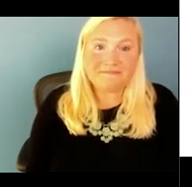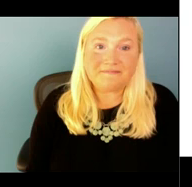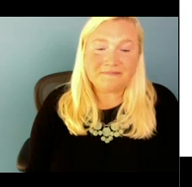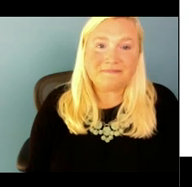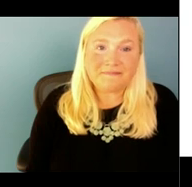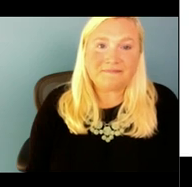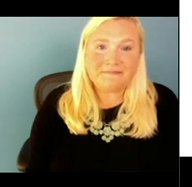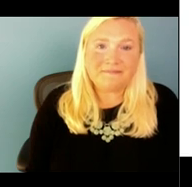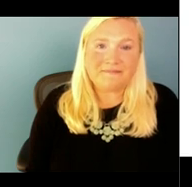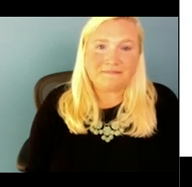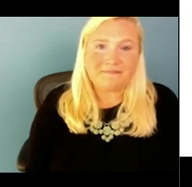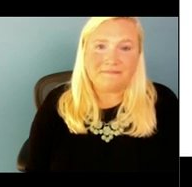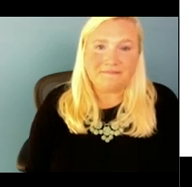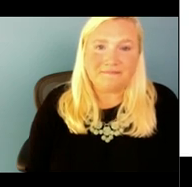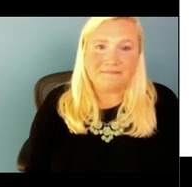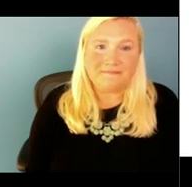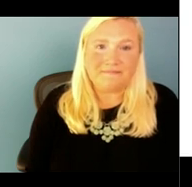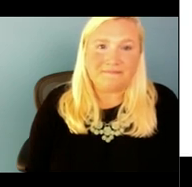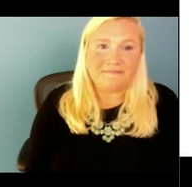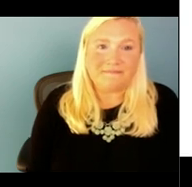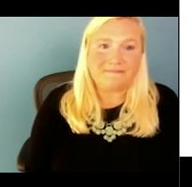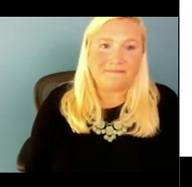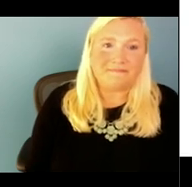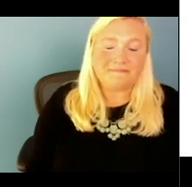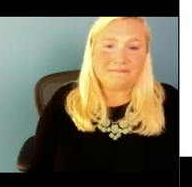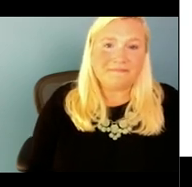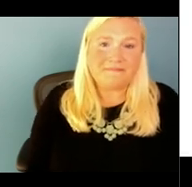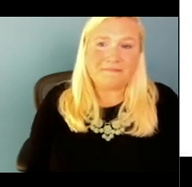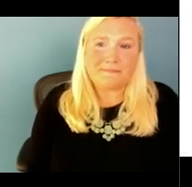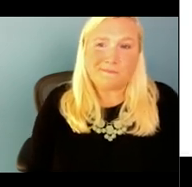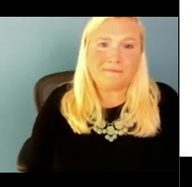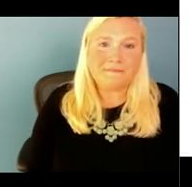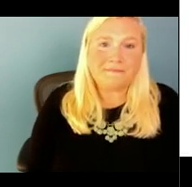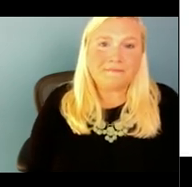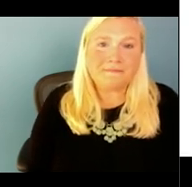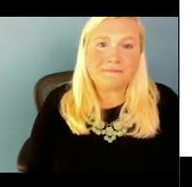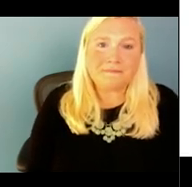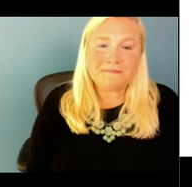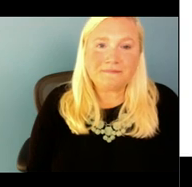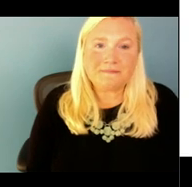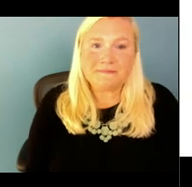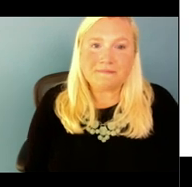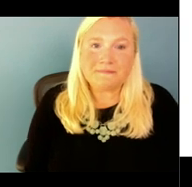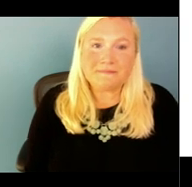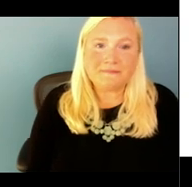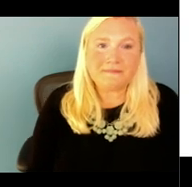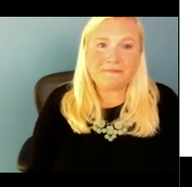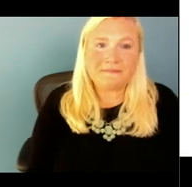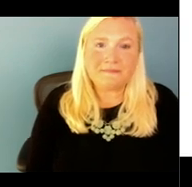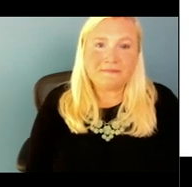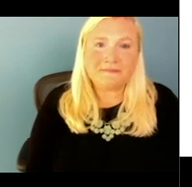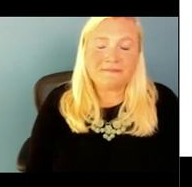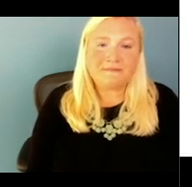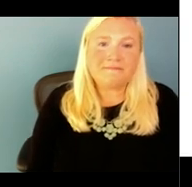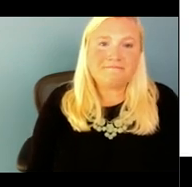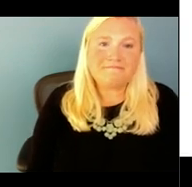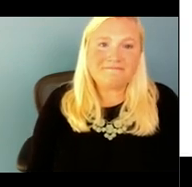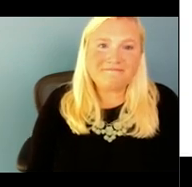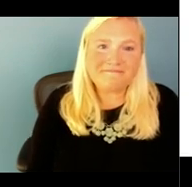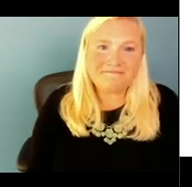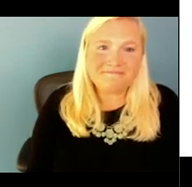it's tremendously rewarding. It really is. Although we face this situation, unfortunately, where so many speech language pathologists